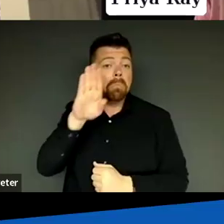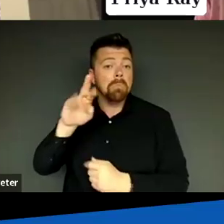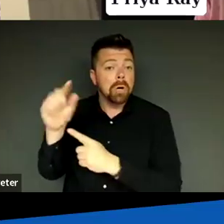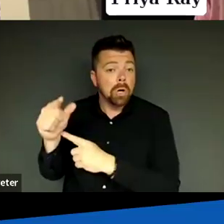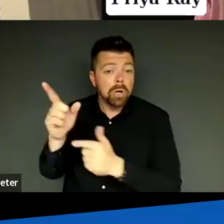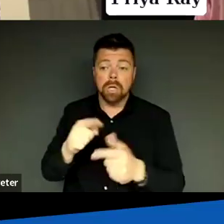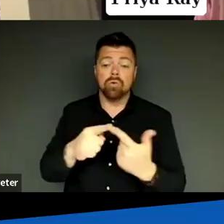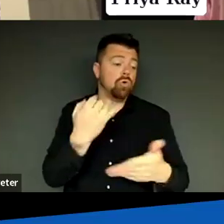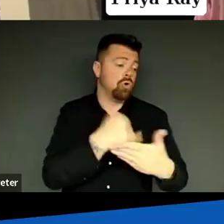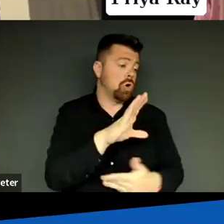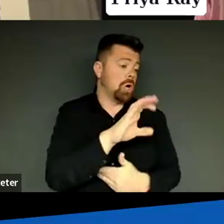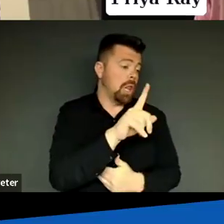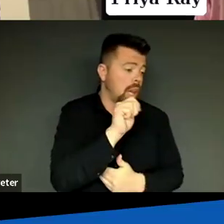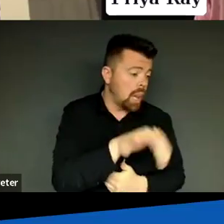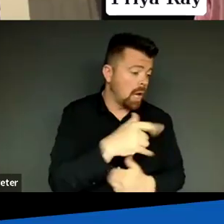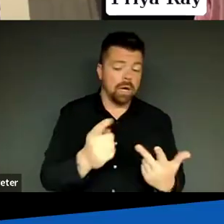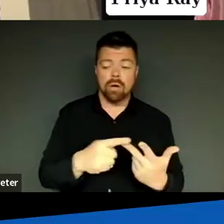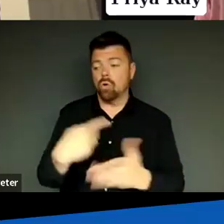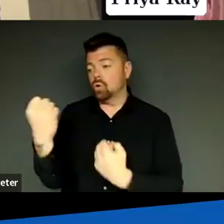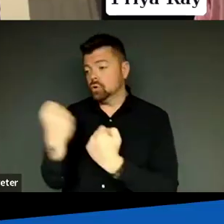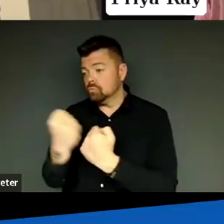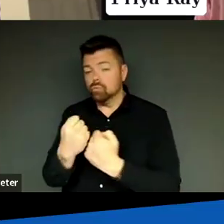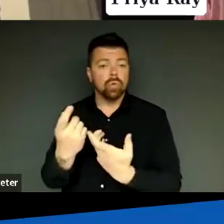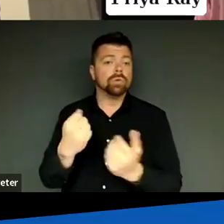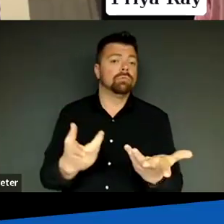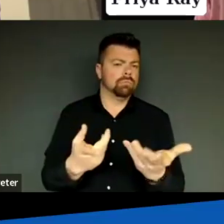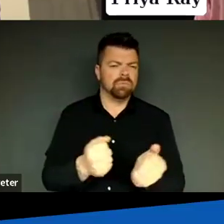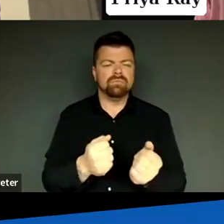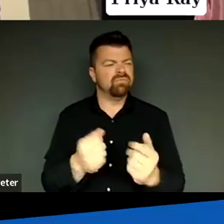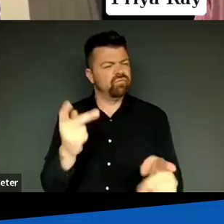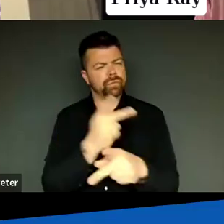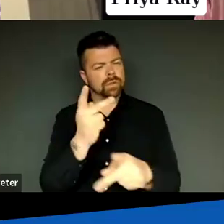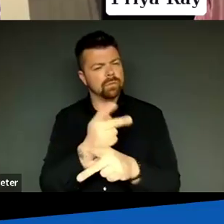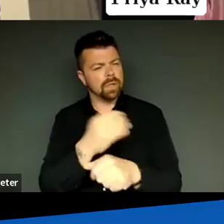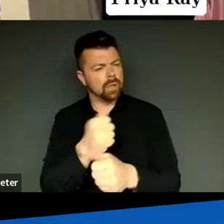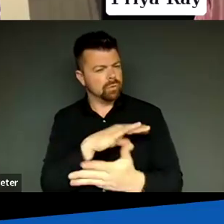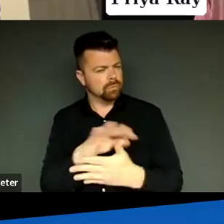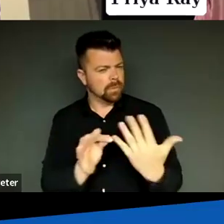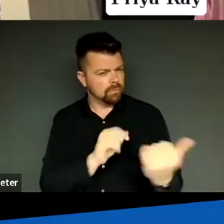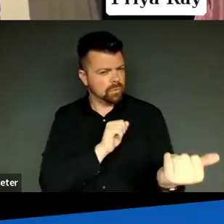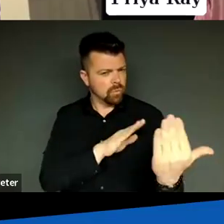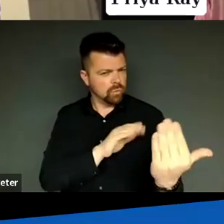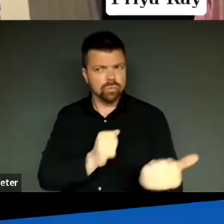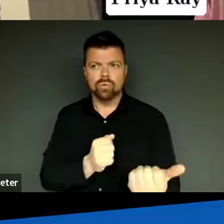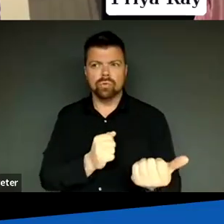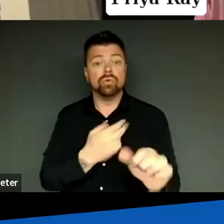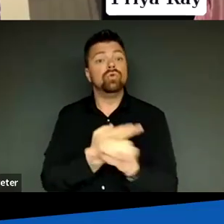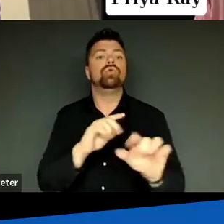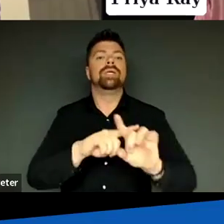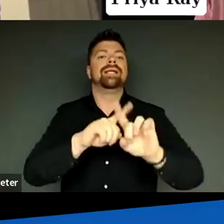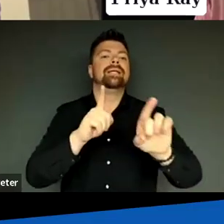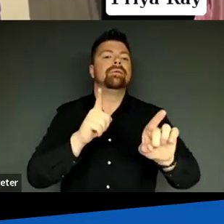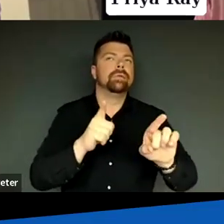activism or whatever it might be, but finding ways like you were talking about, Priya, to like to use a